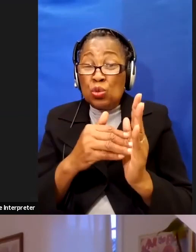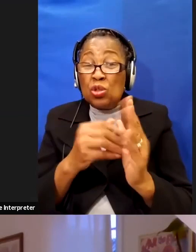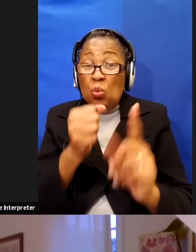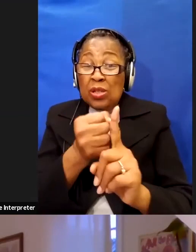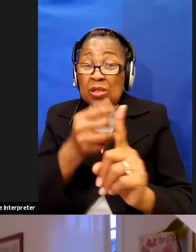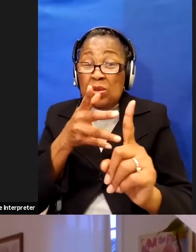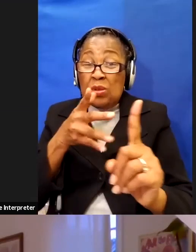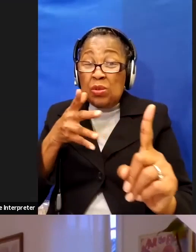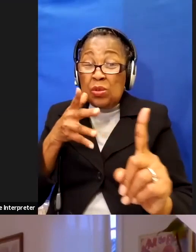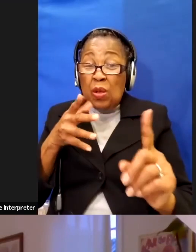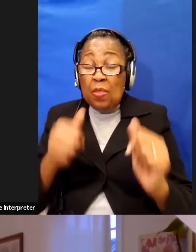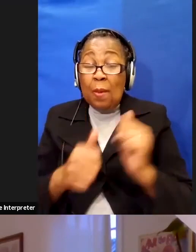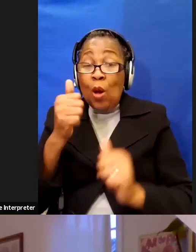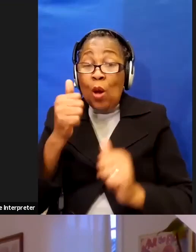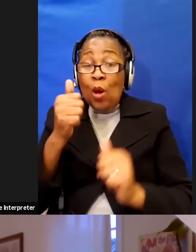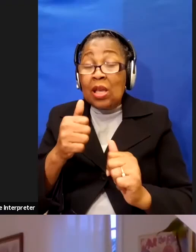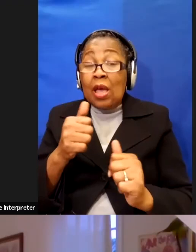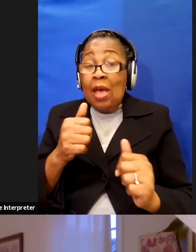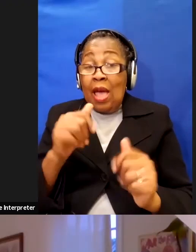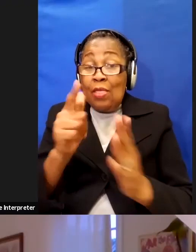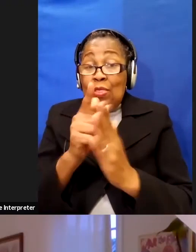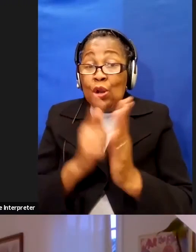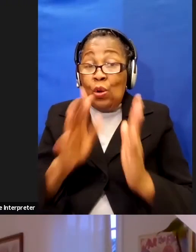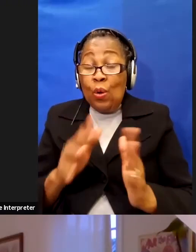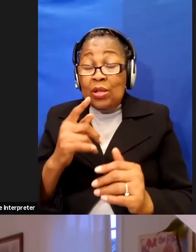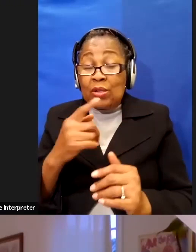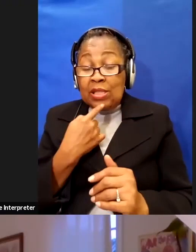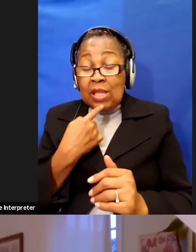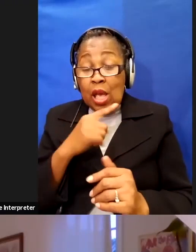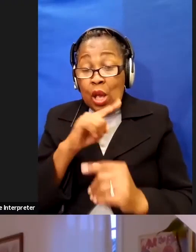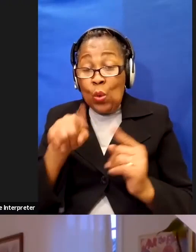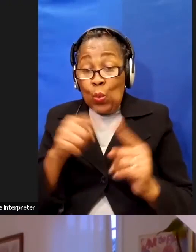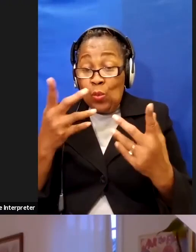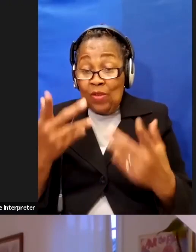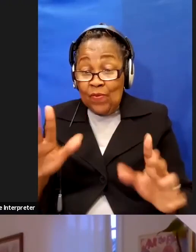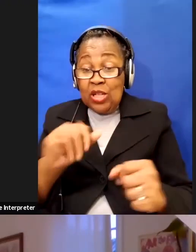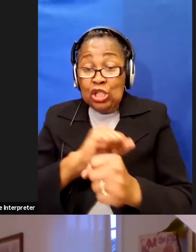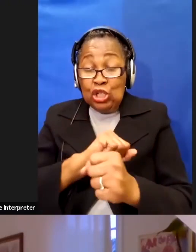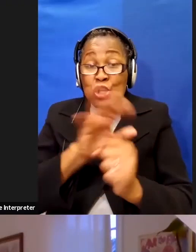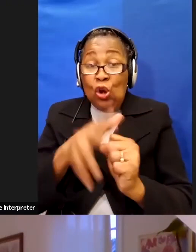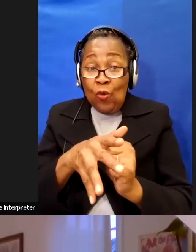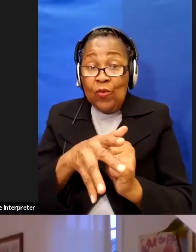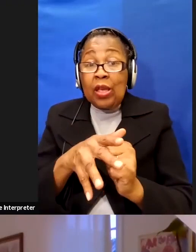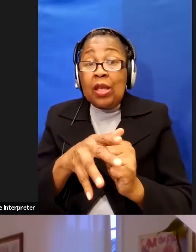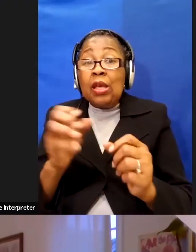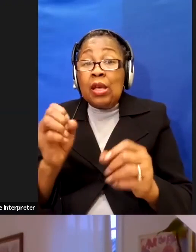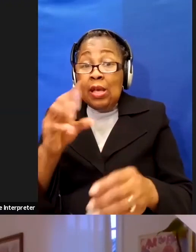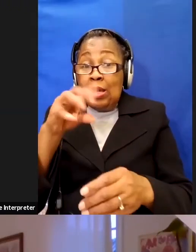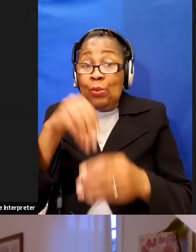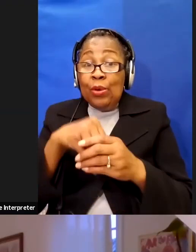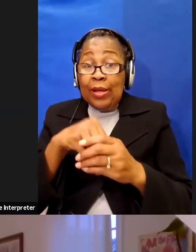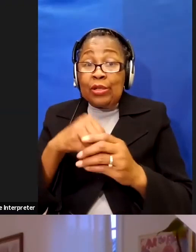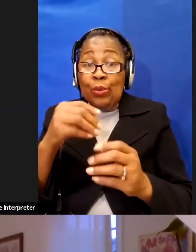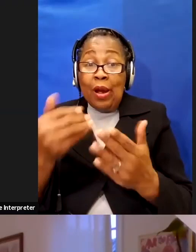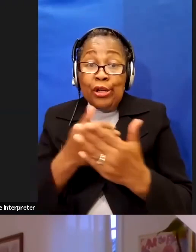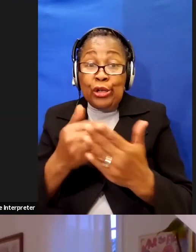that I know are pretty sure that once we get past COVID and the pandemic, or we're into our new normal, that